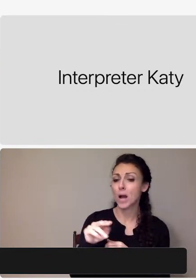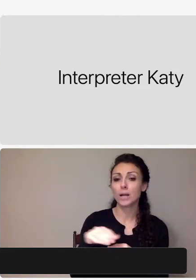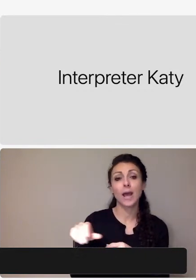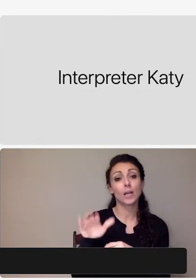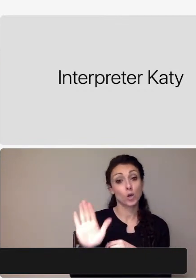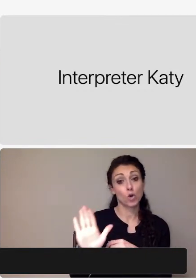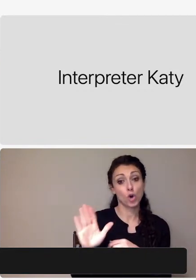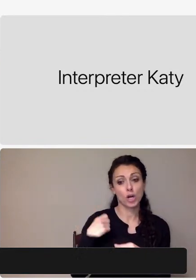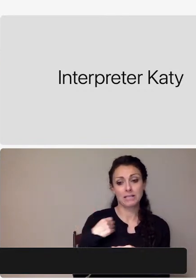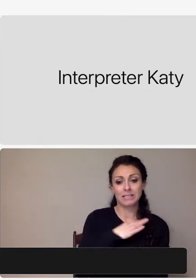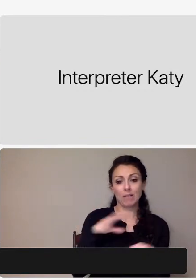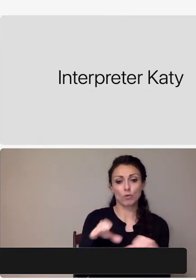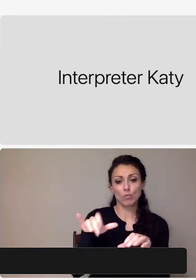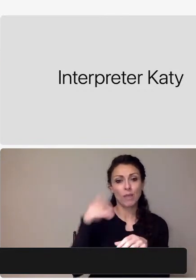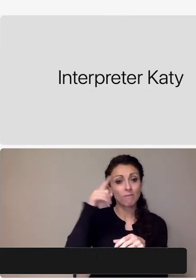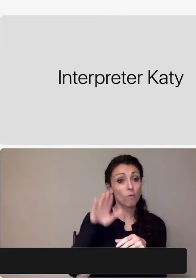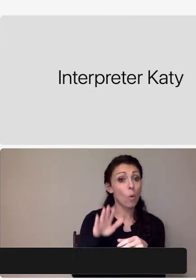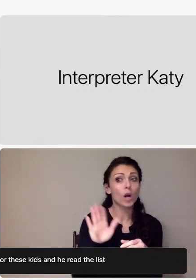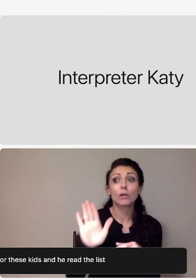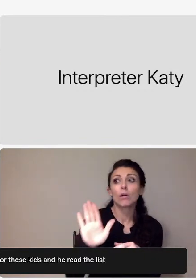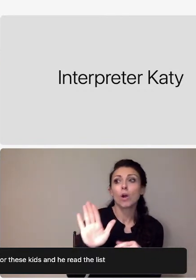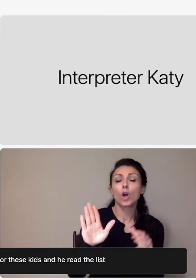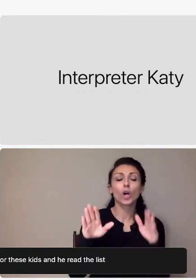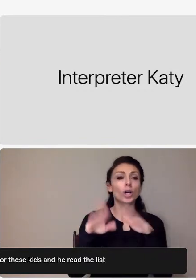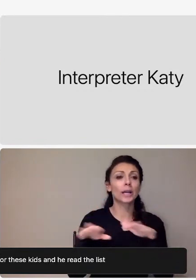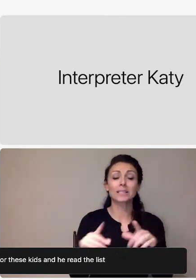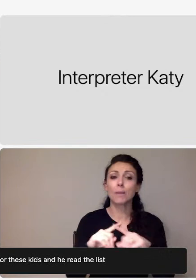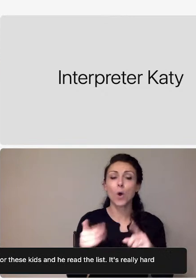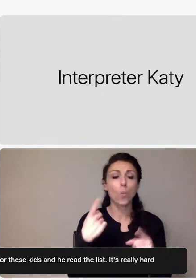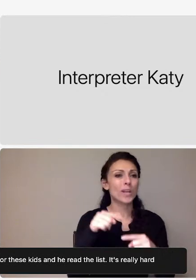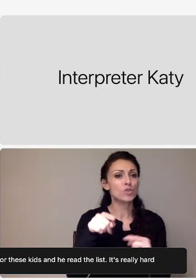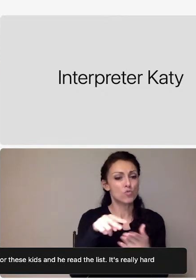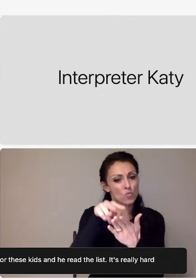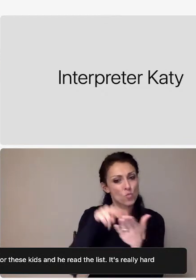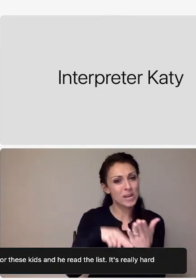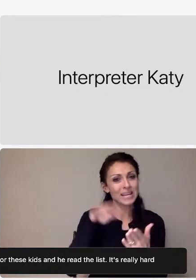these kids and when you read the list it's really heartbreaking